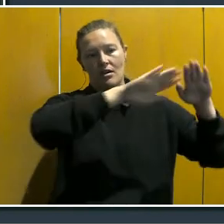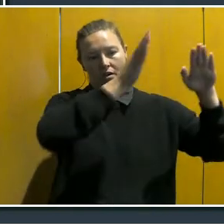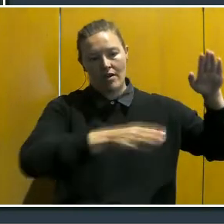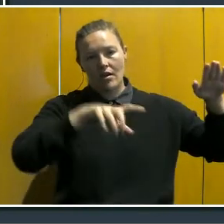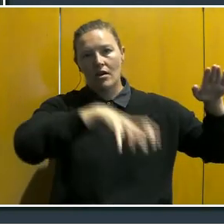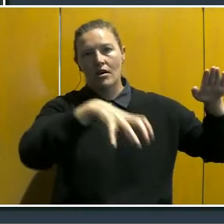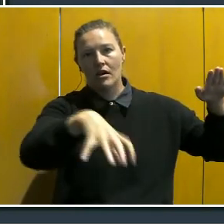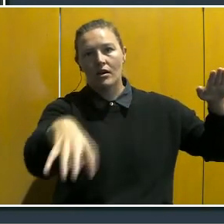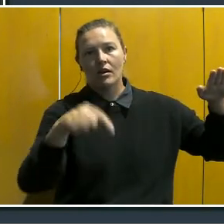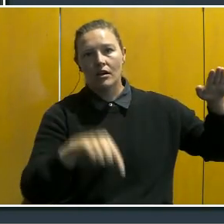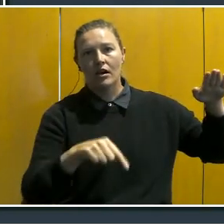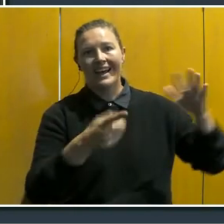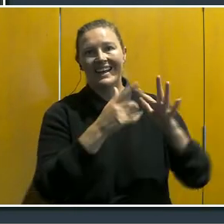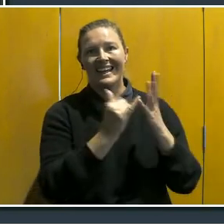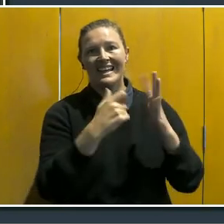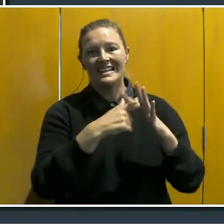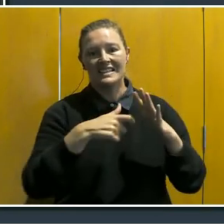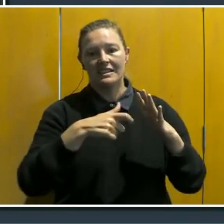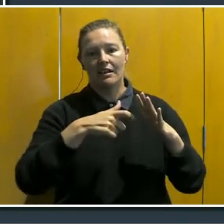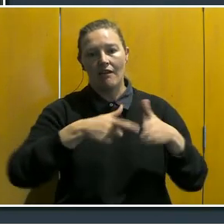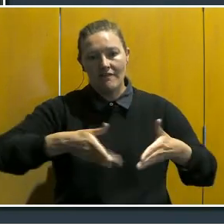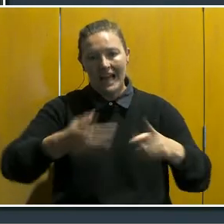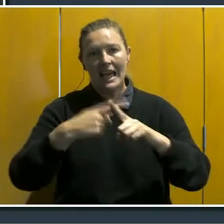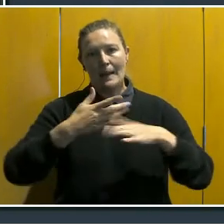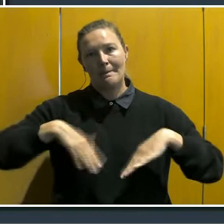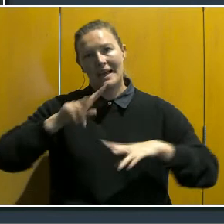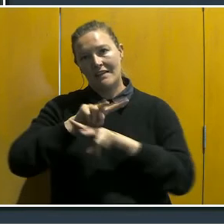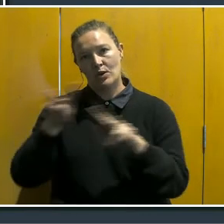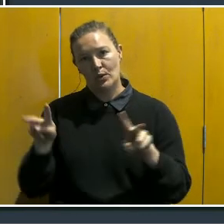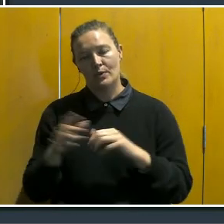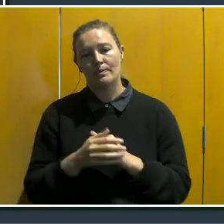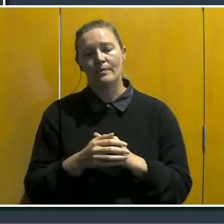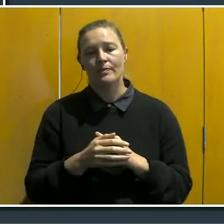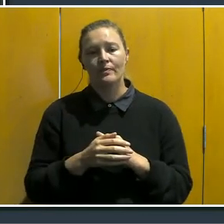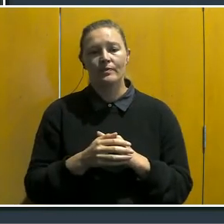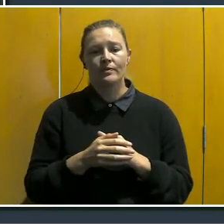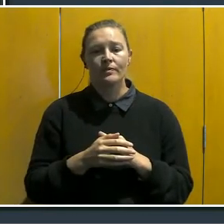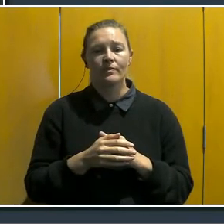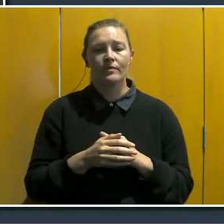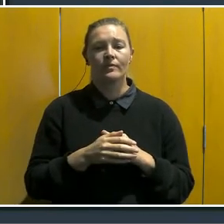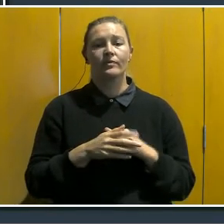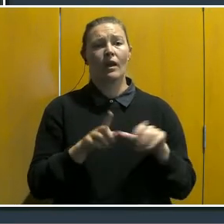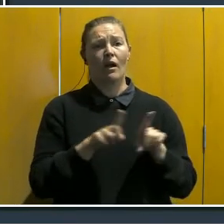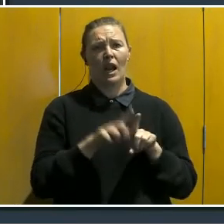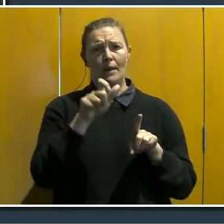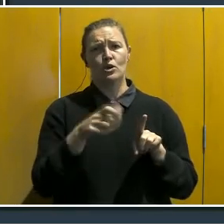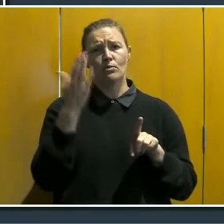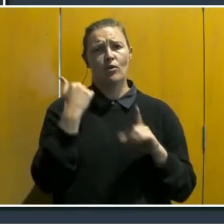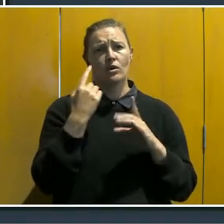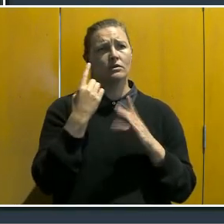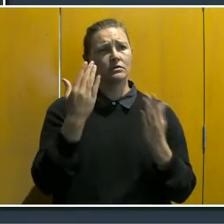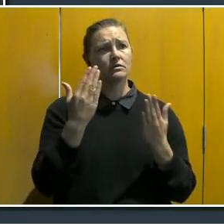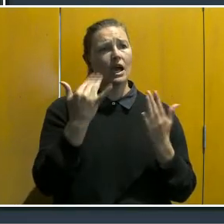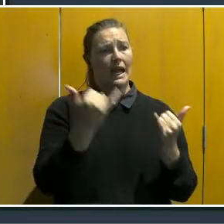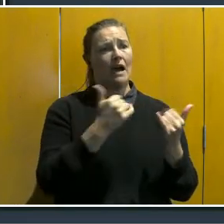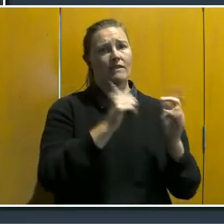both in Esk Valley and into Bayview. Subsequent development, as I think the previous speaker said, there's, I think, 53